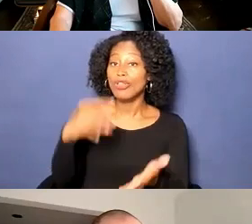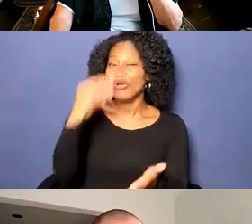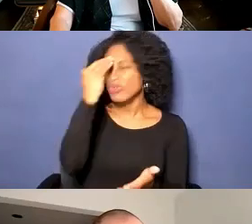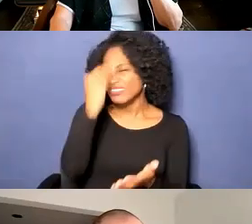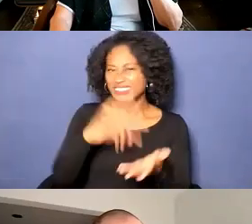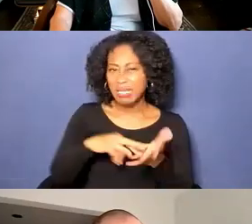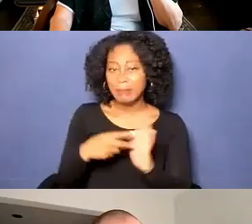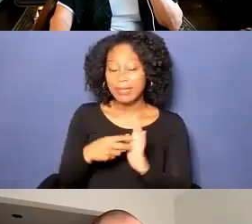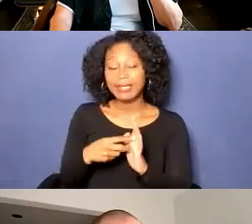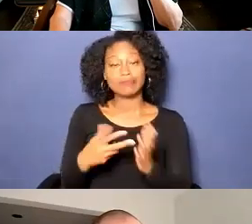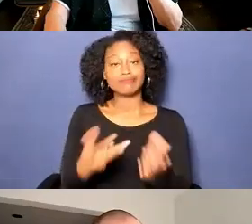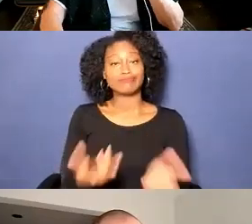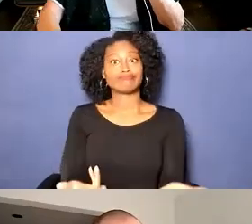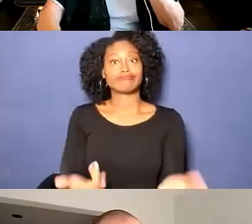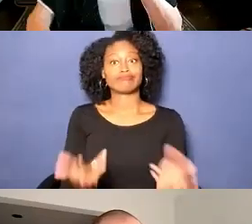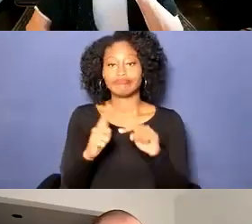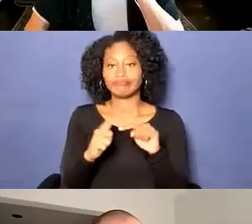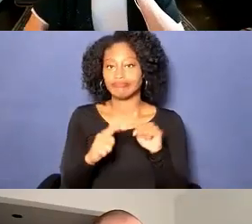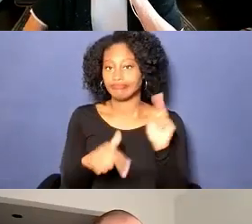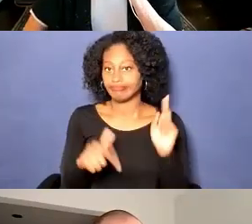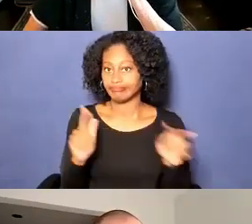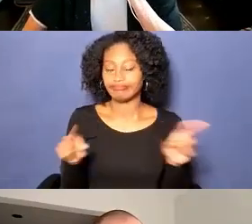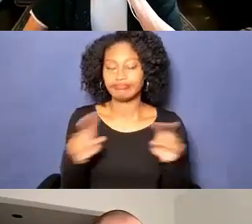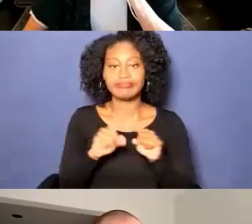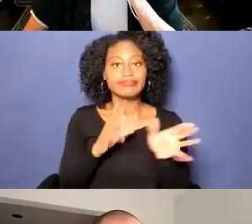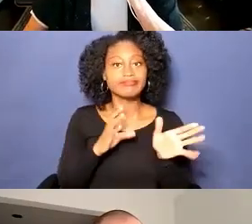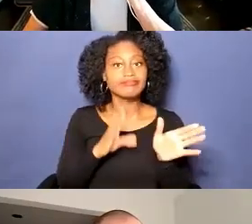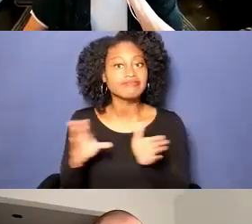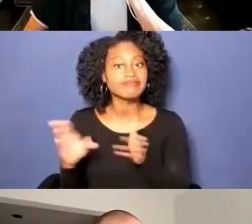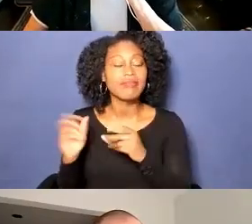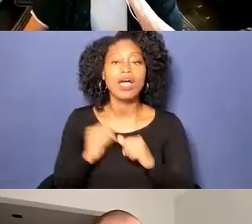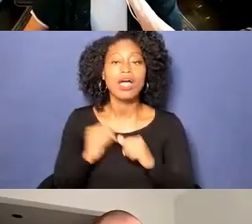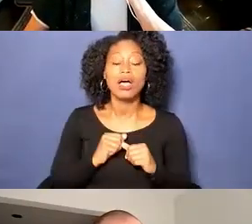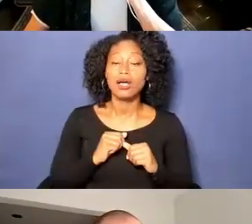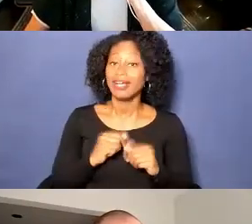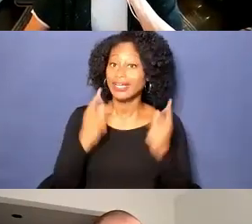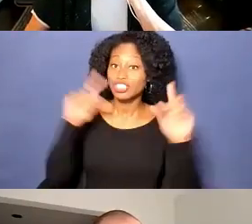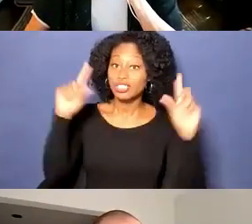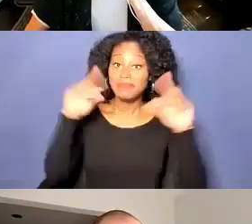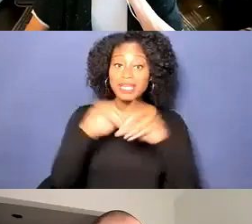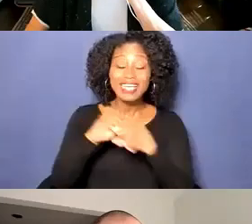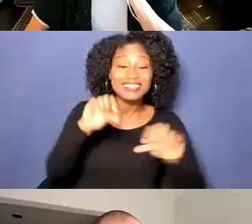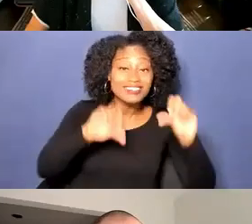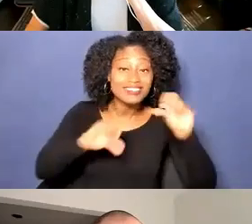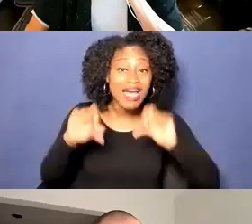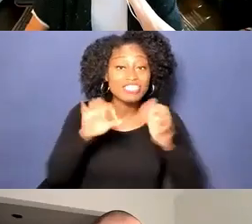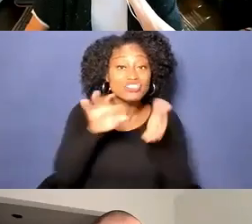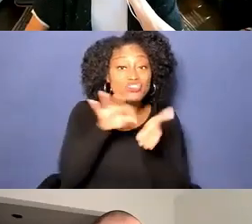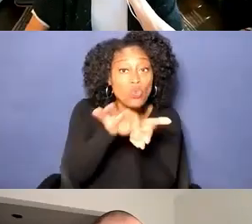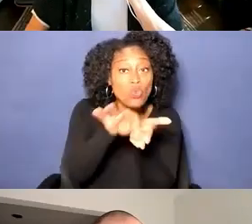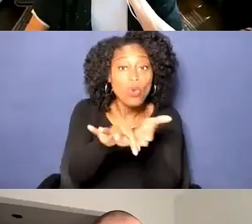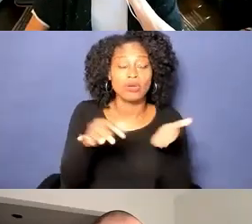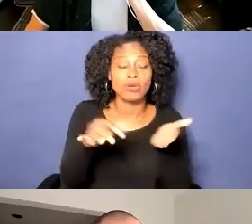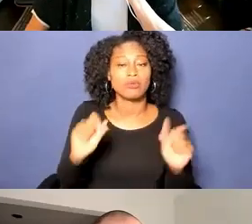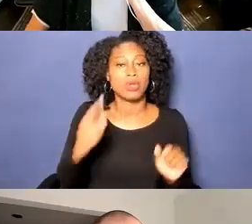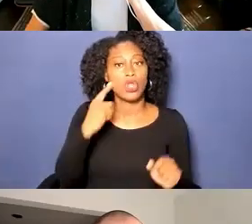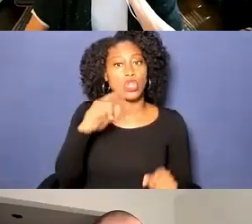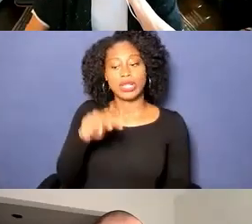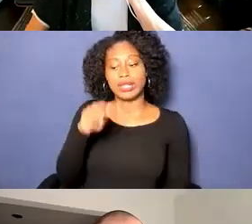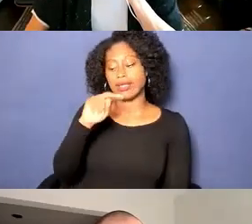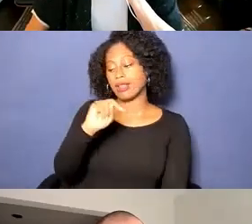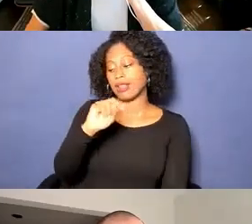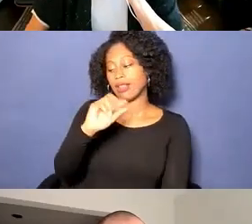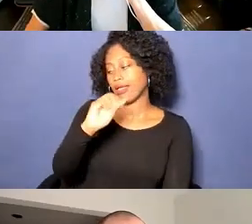lot of things. It can also mean achievement in science scores. So if you were looking at NAEP, the report